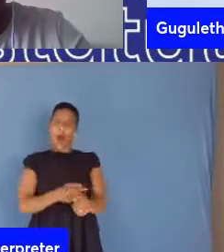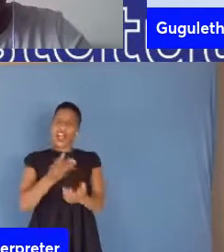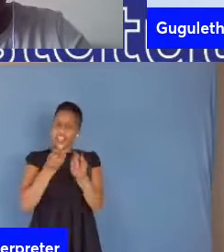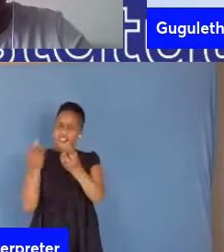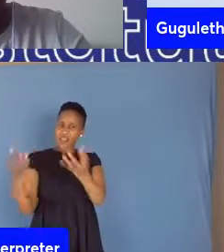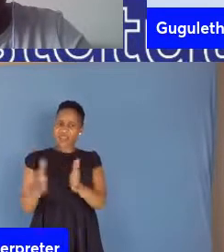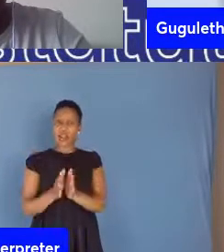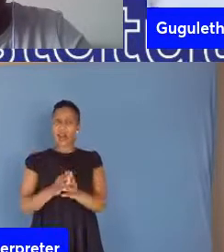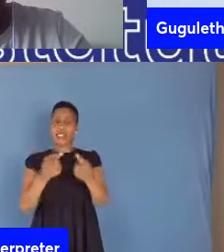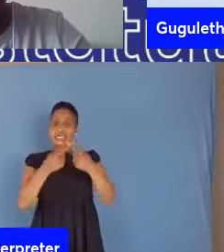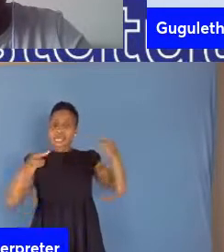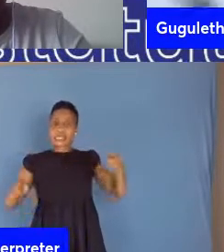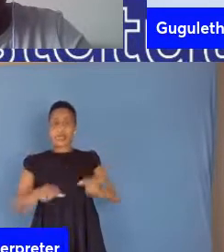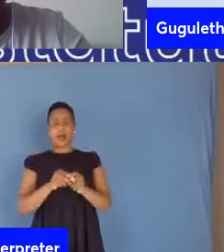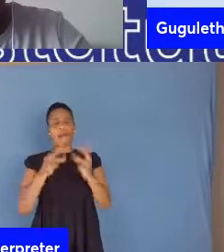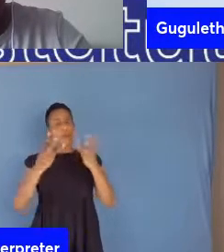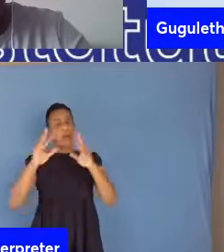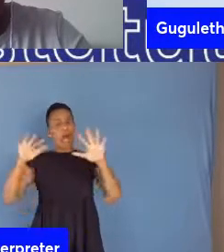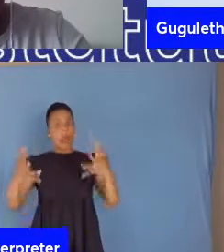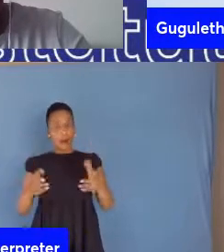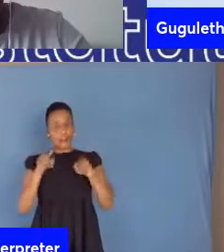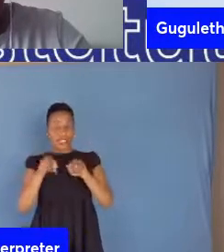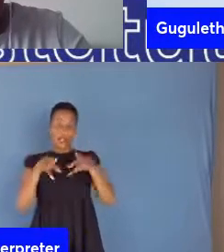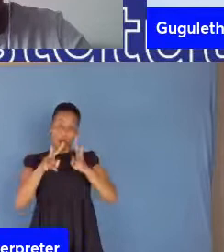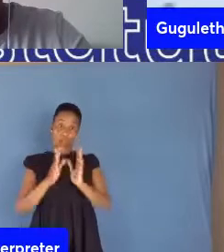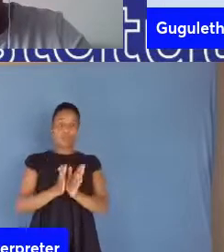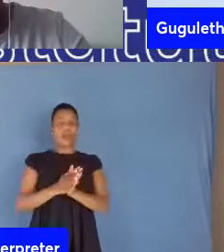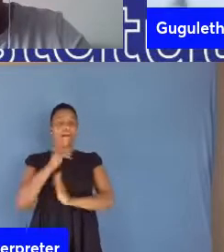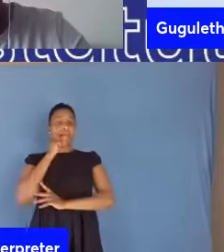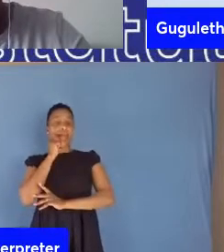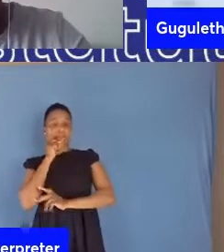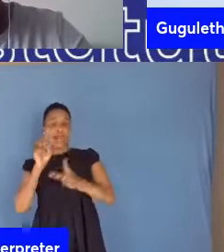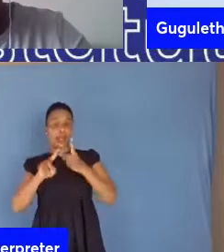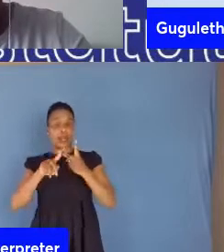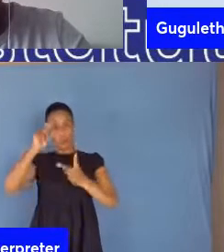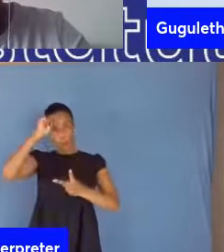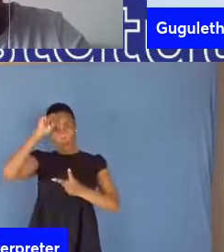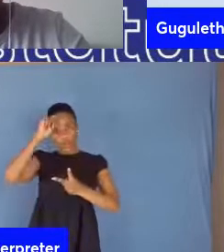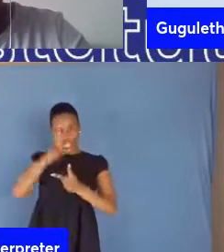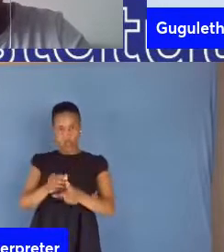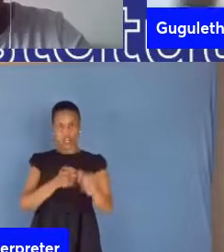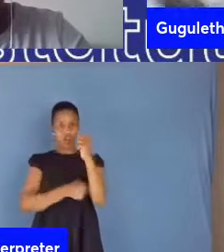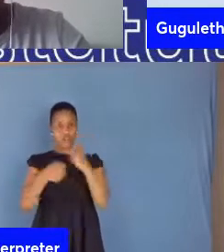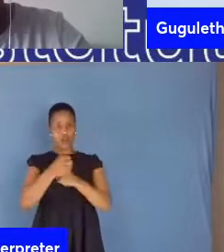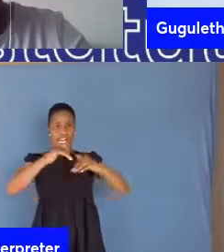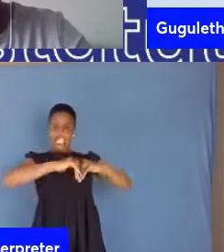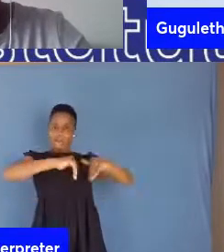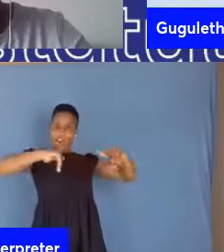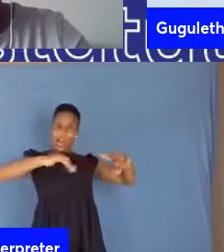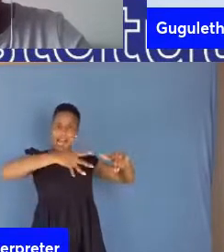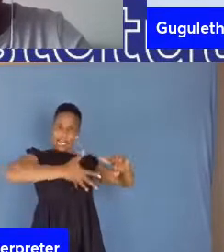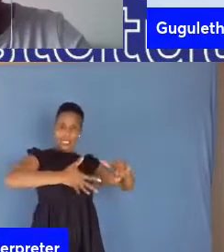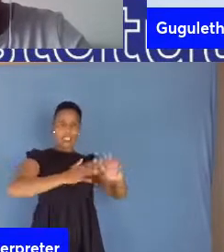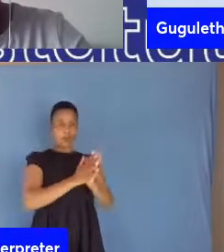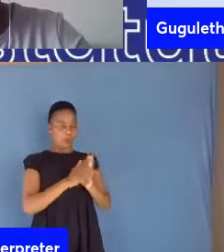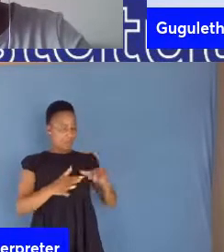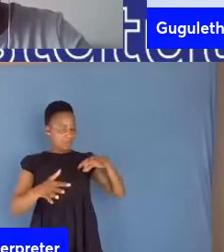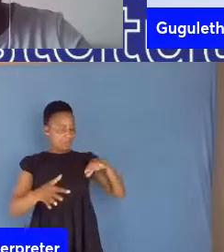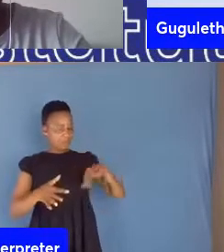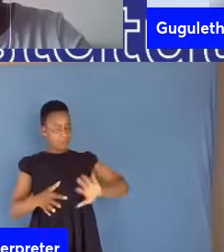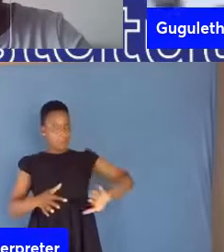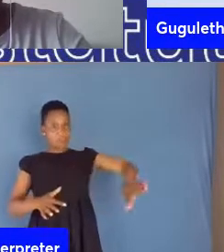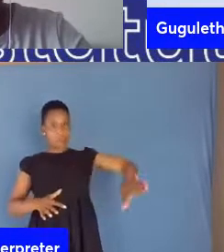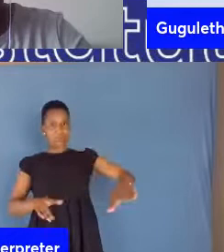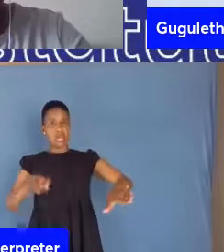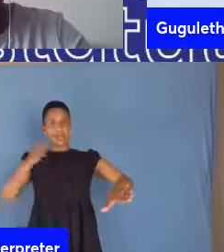in this instance, men, boys, and then the structural divide between the men, girls, and